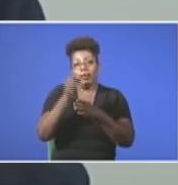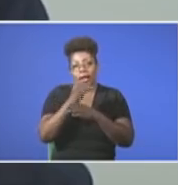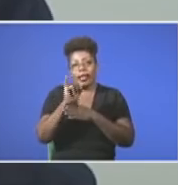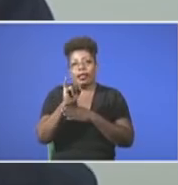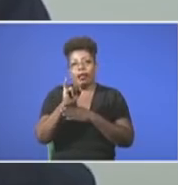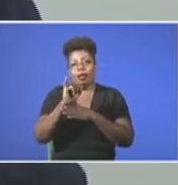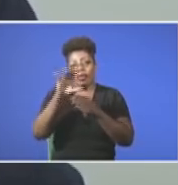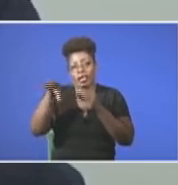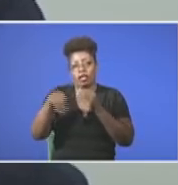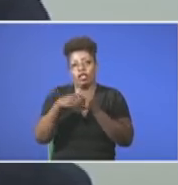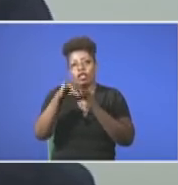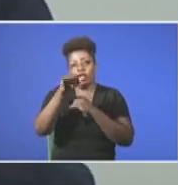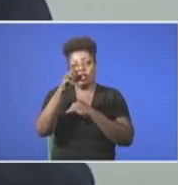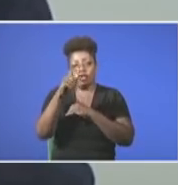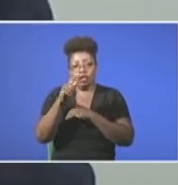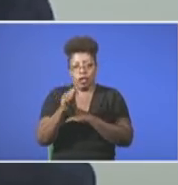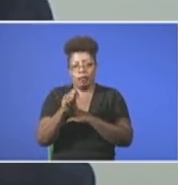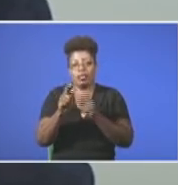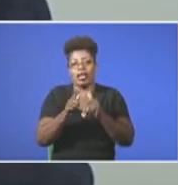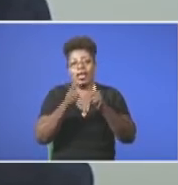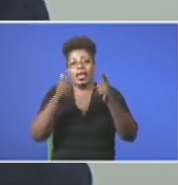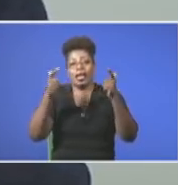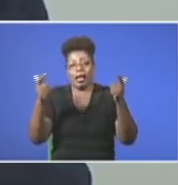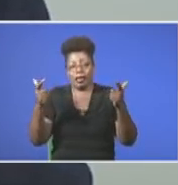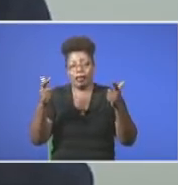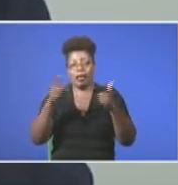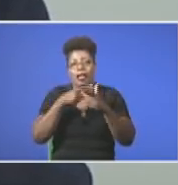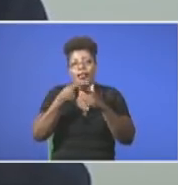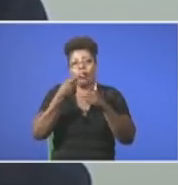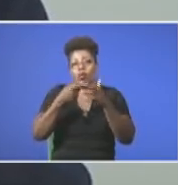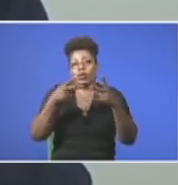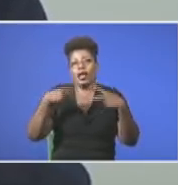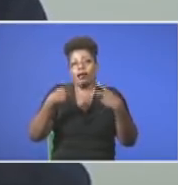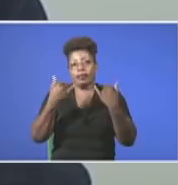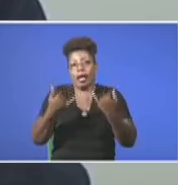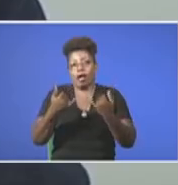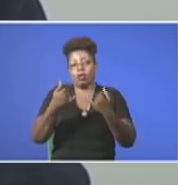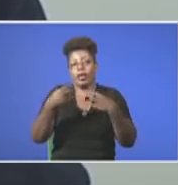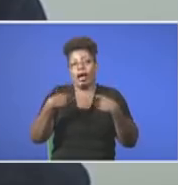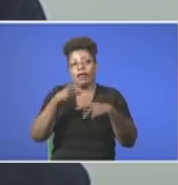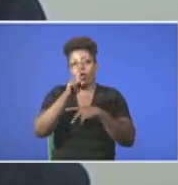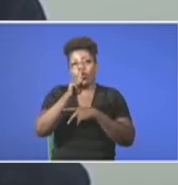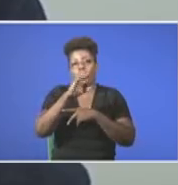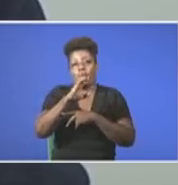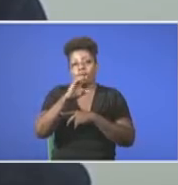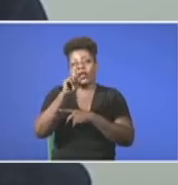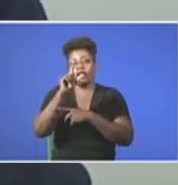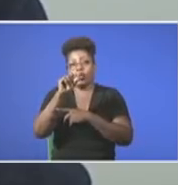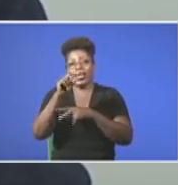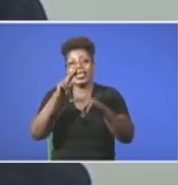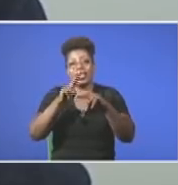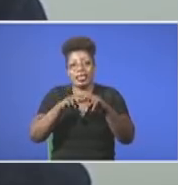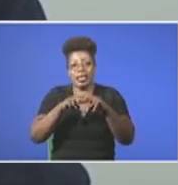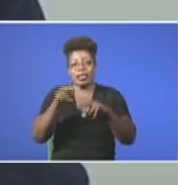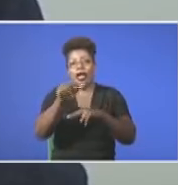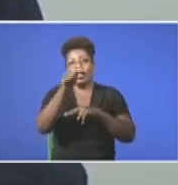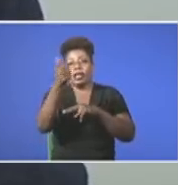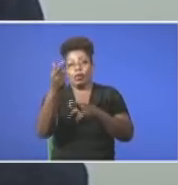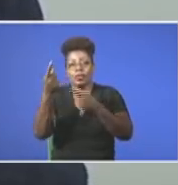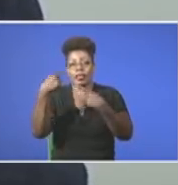that jet is slightly larger than the others that we have. We have 120 seats. This one is coming in with 144